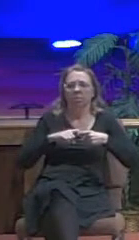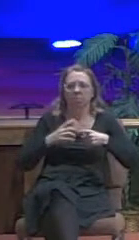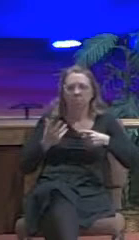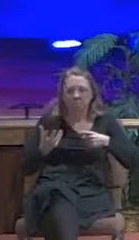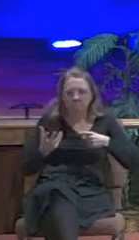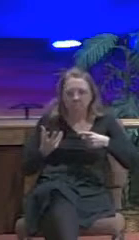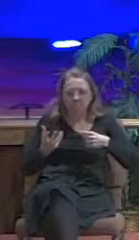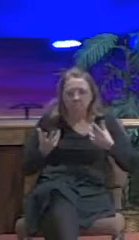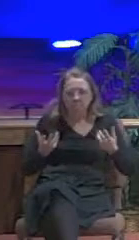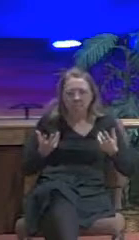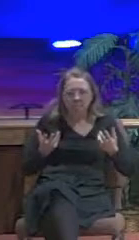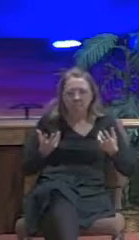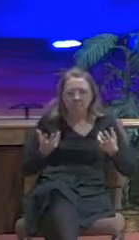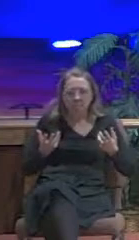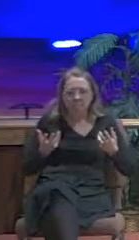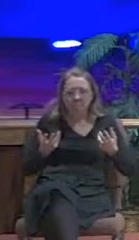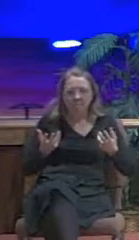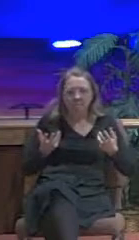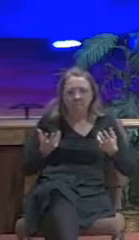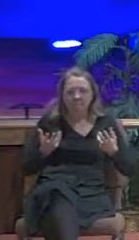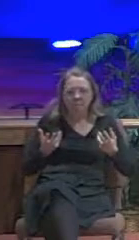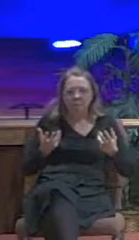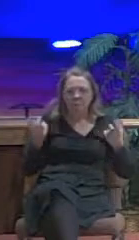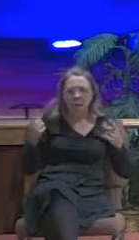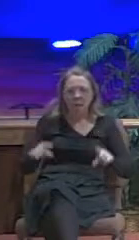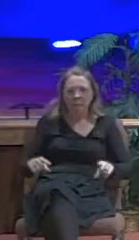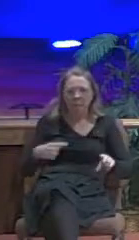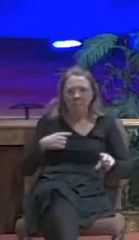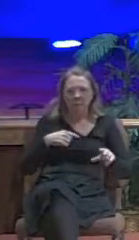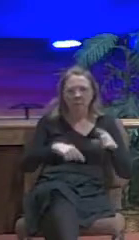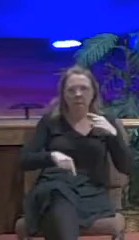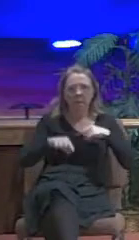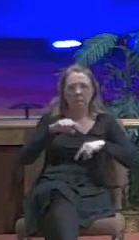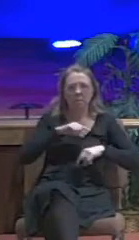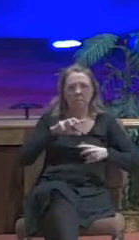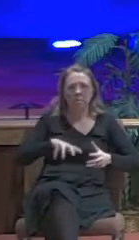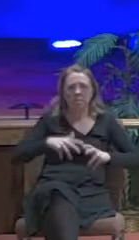have you backslidden? And are you actively pursuing the kingdom of